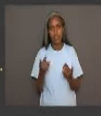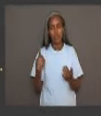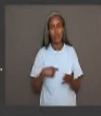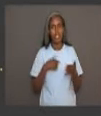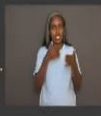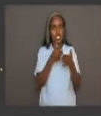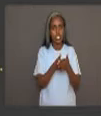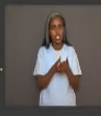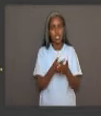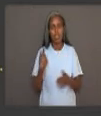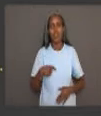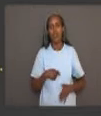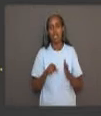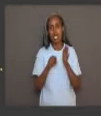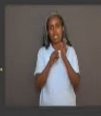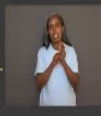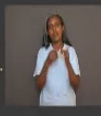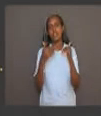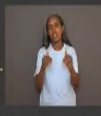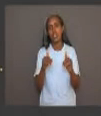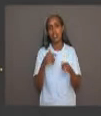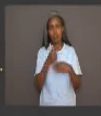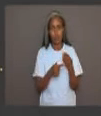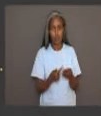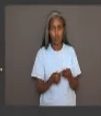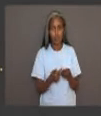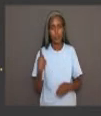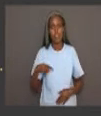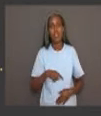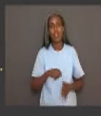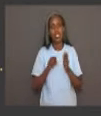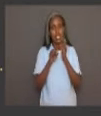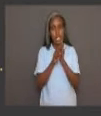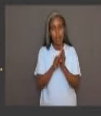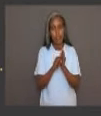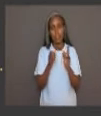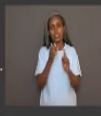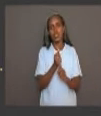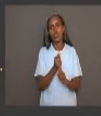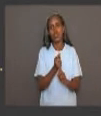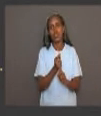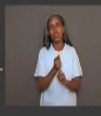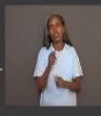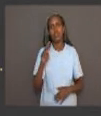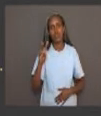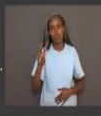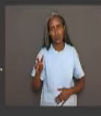our sample size. So, our sample includes